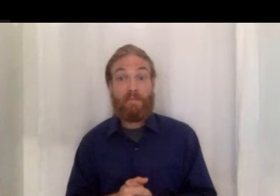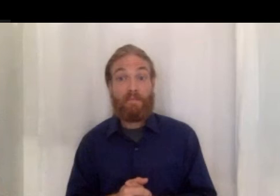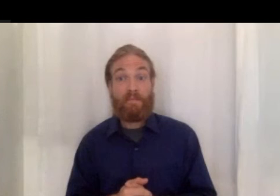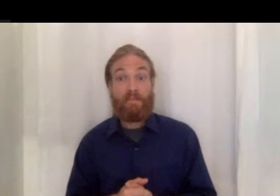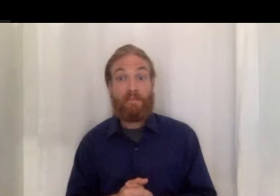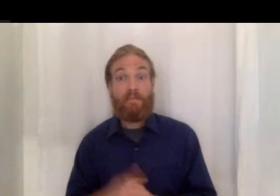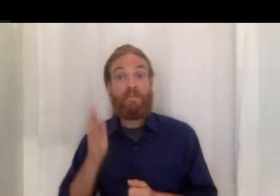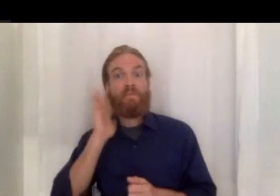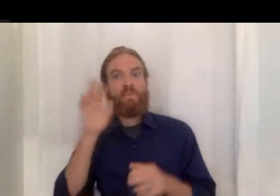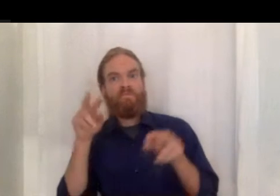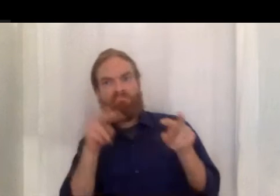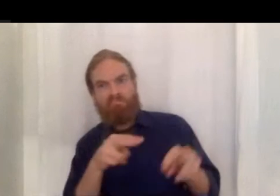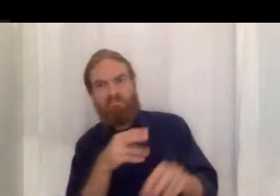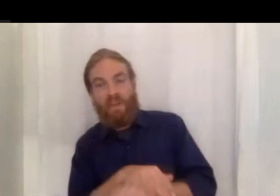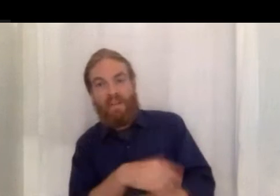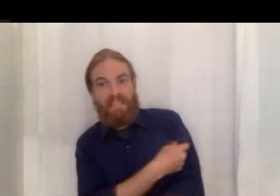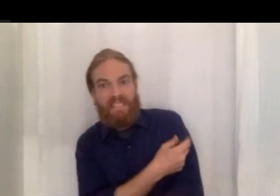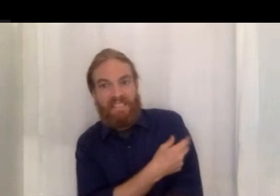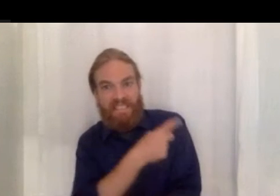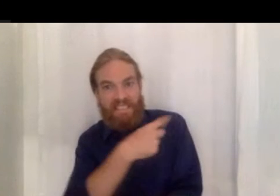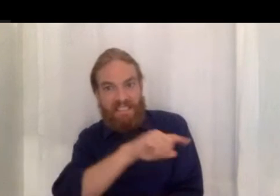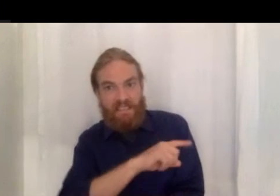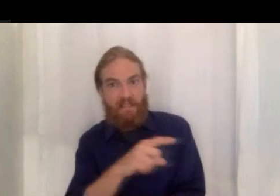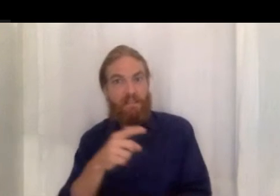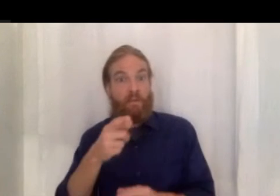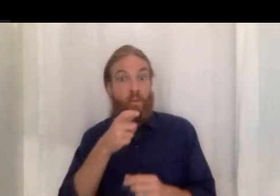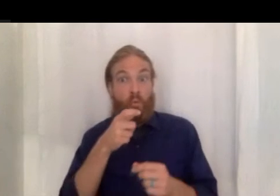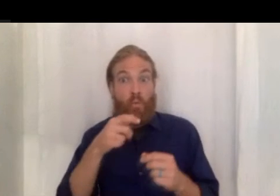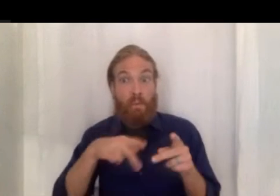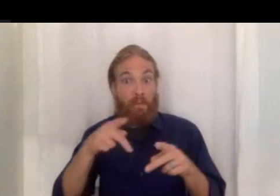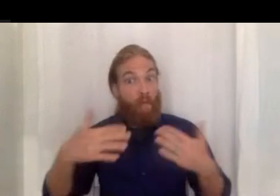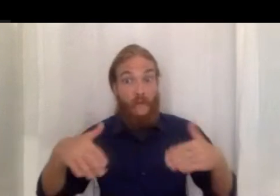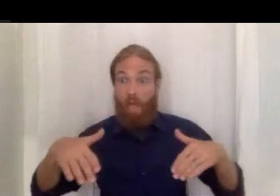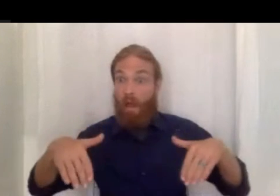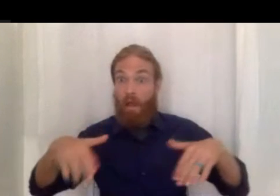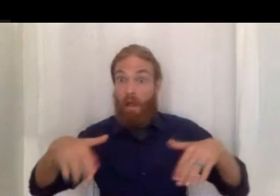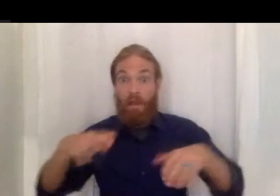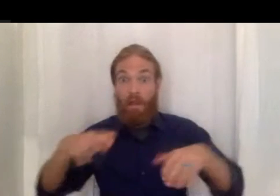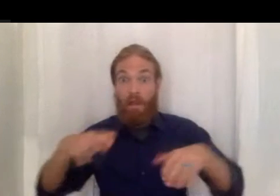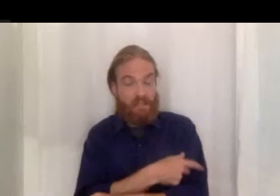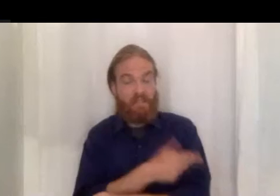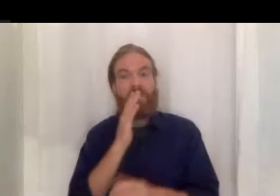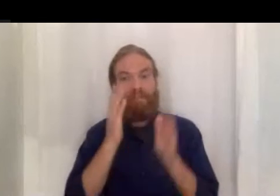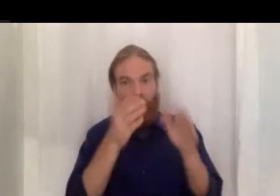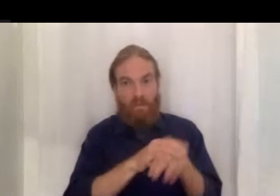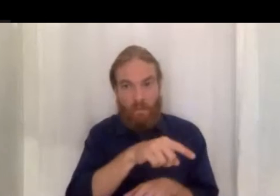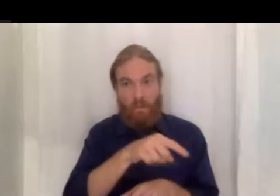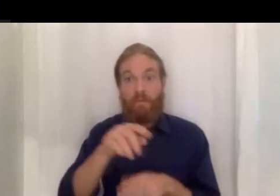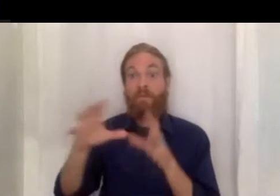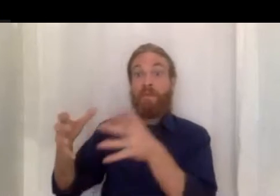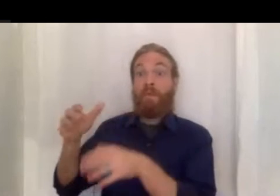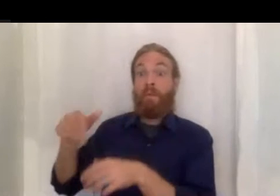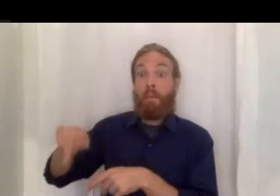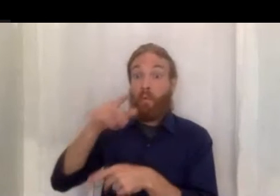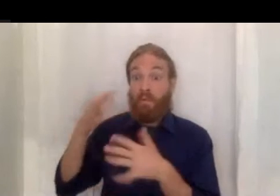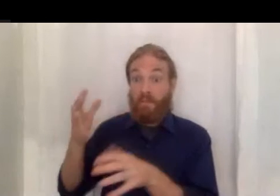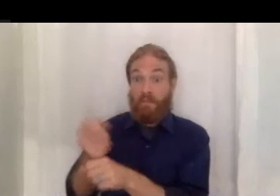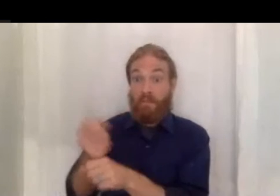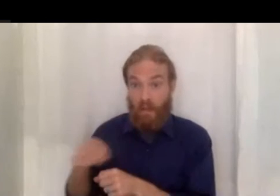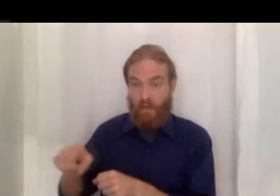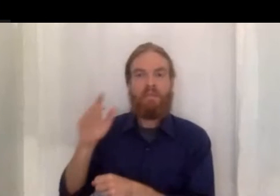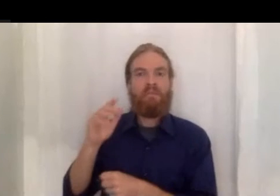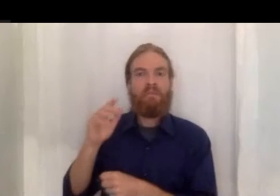data, you fare better with your vaccine. And then third is for those who are immunocompromised, who may not